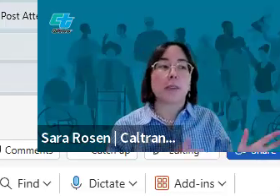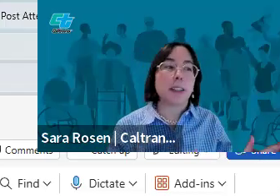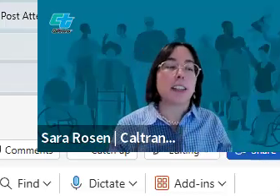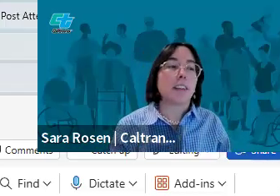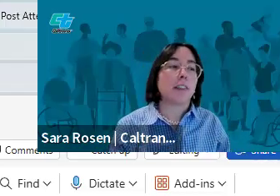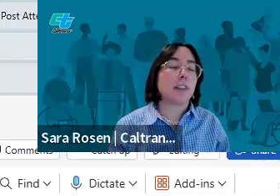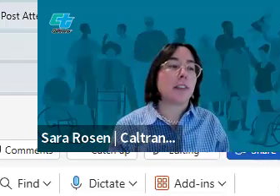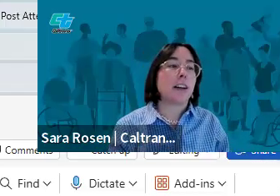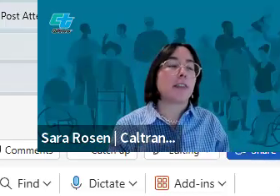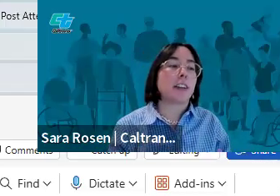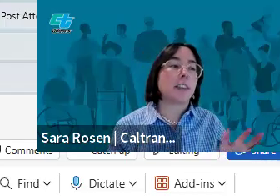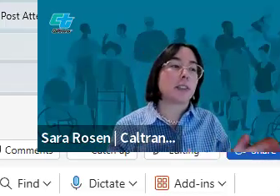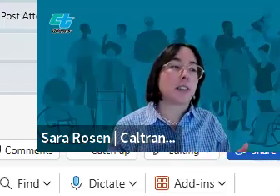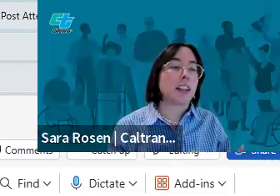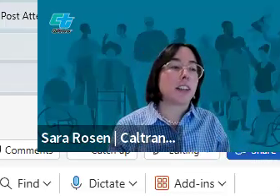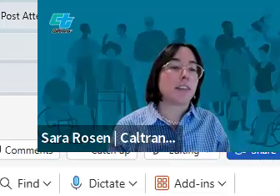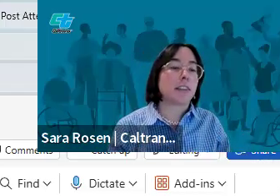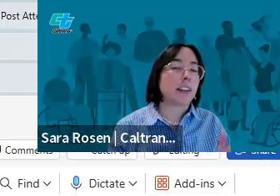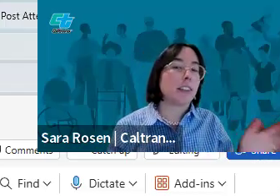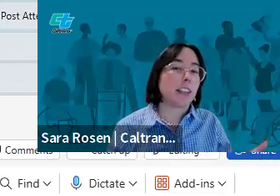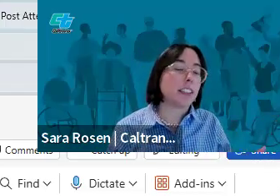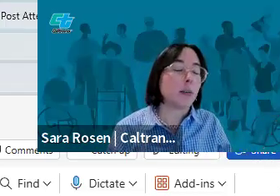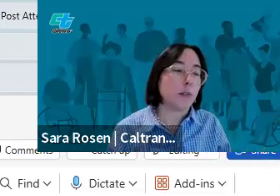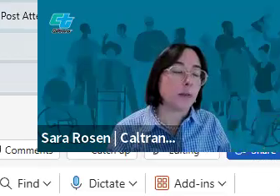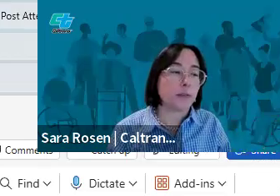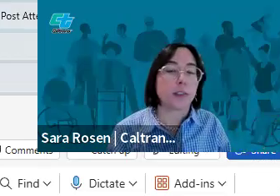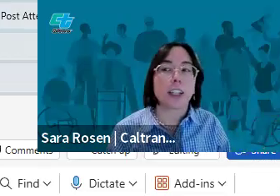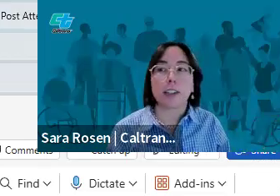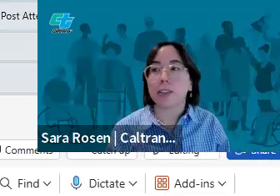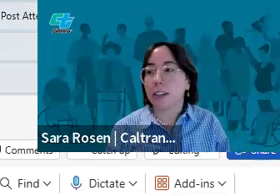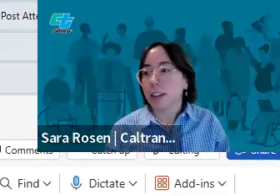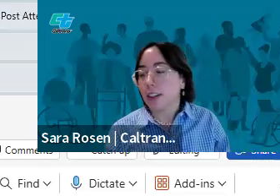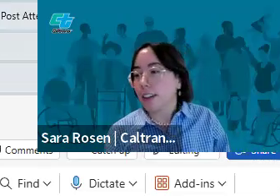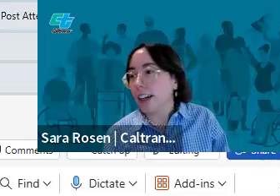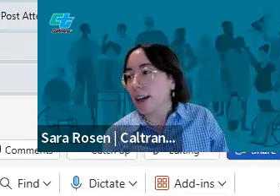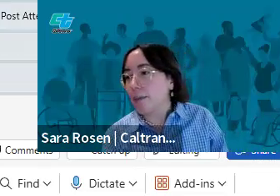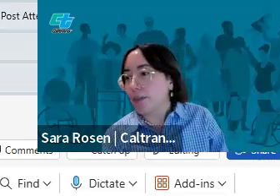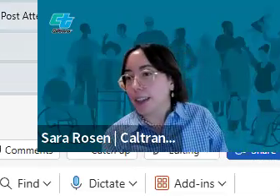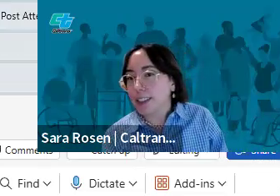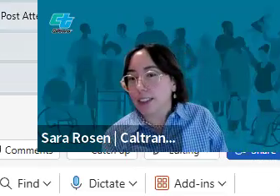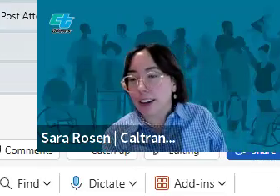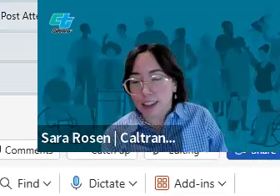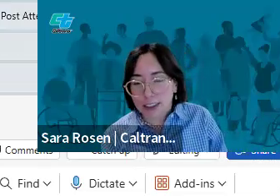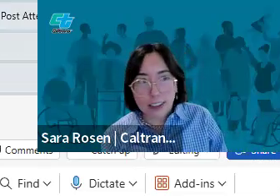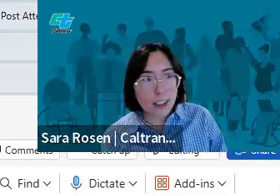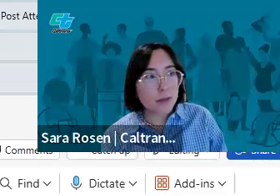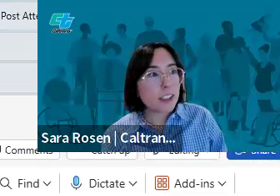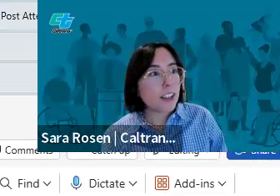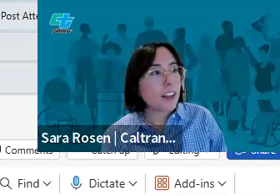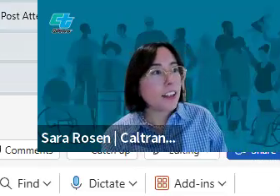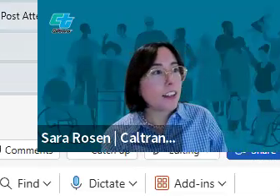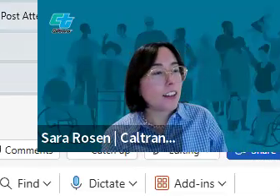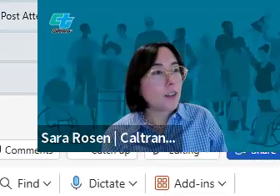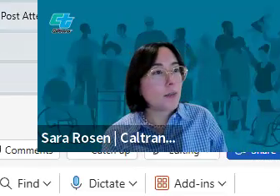want to open the PDF if you have another screen, if that's helpful for you. So yeah, I'll